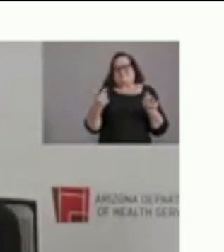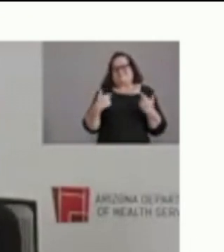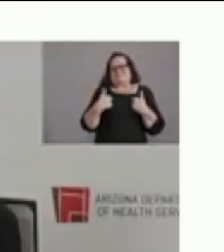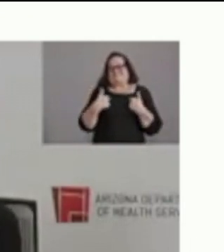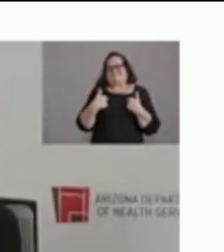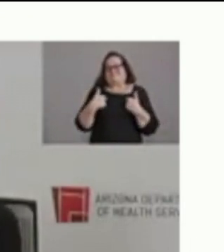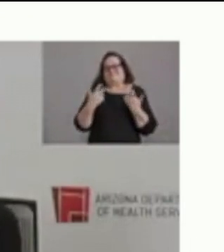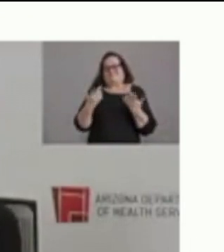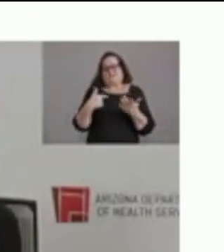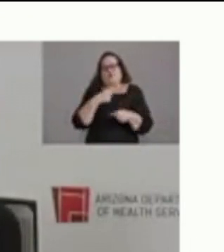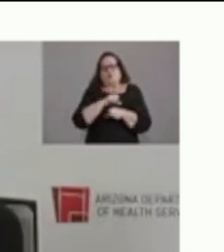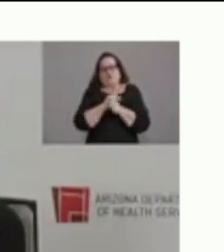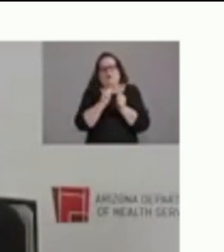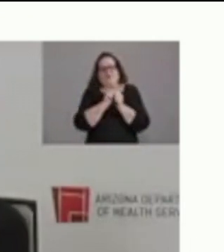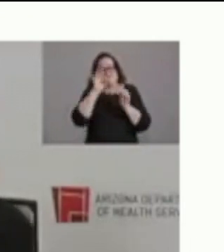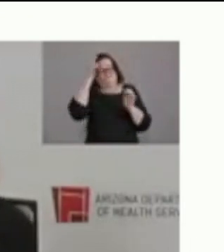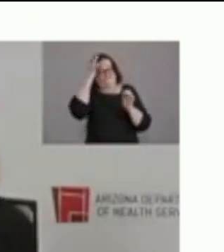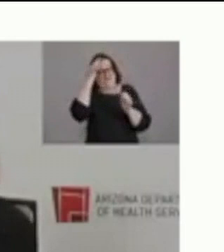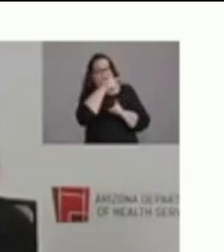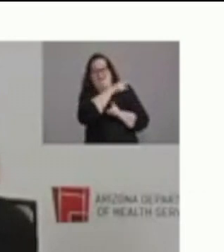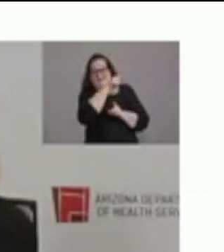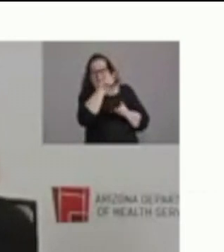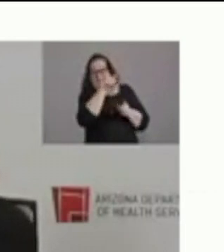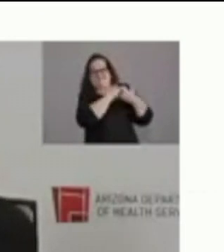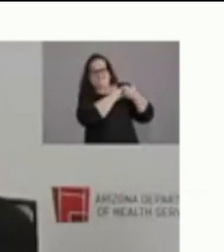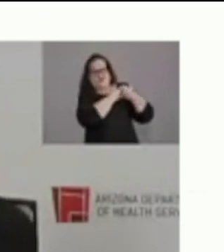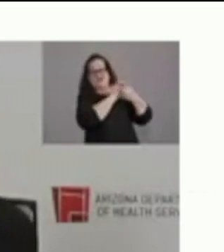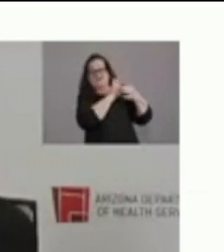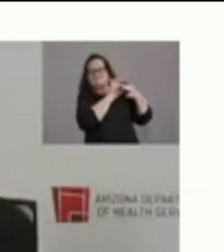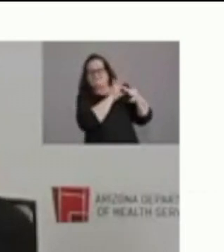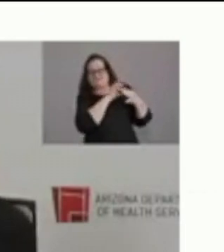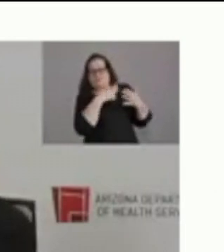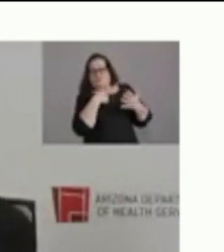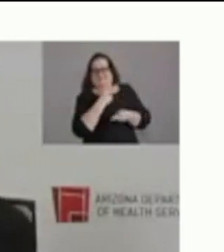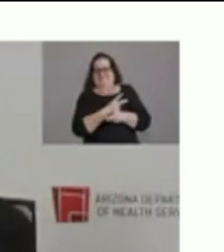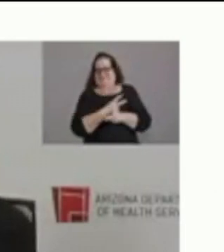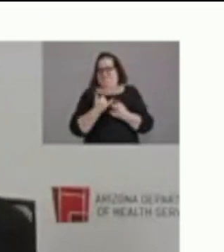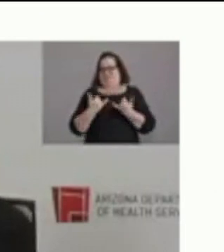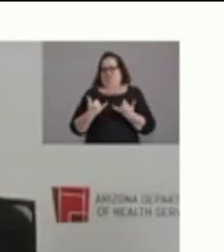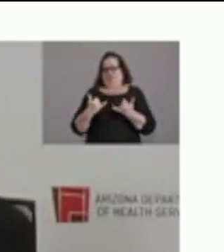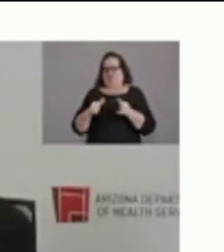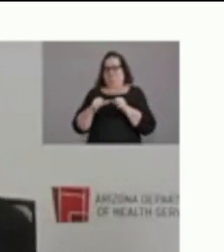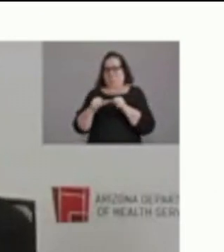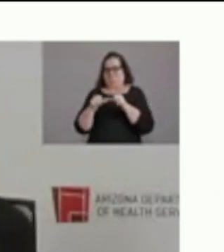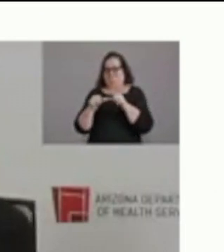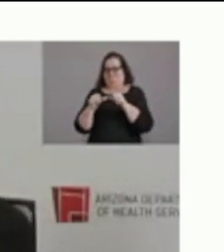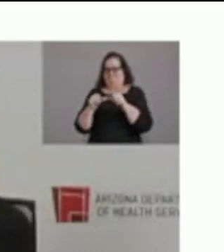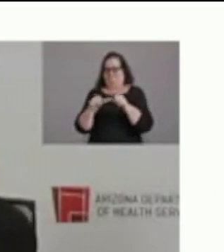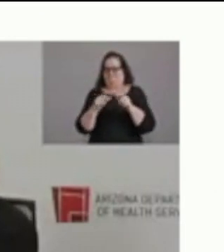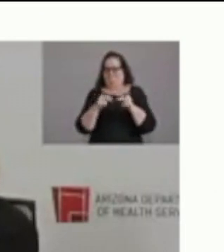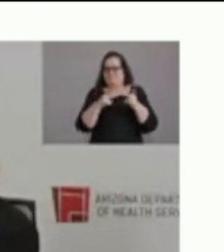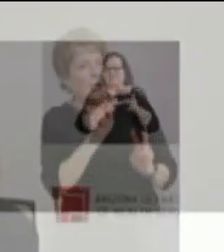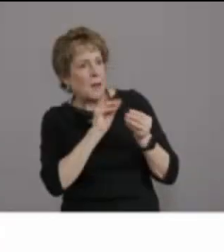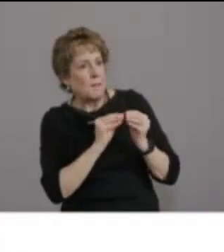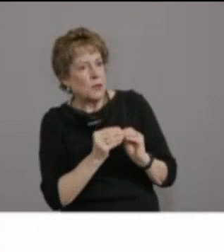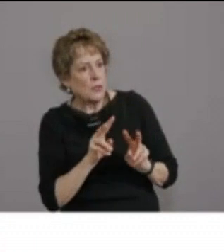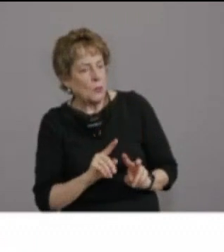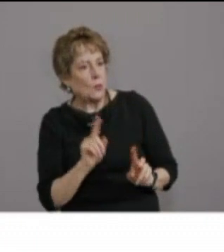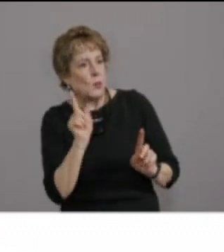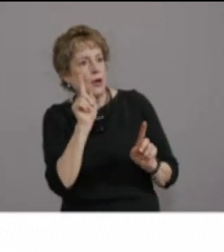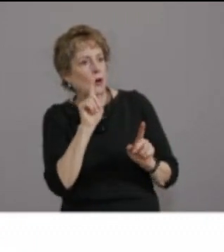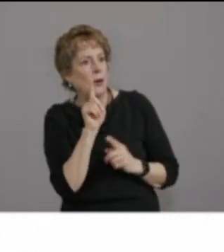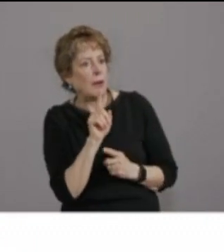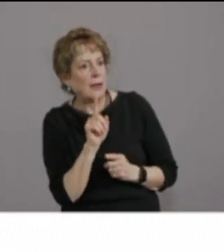federal partners to ensure that we can keep our current vaccination sites and add those additional sites as planned. So